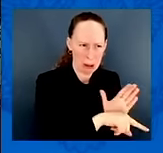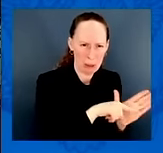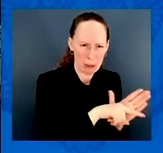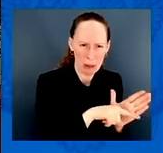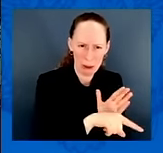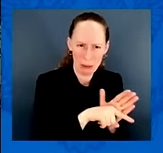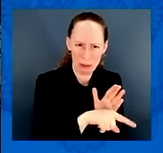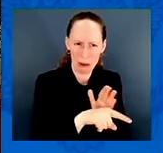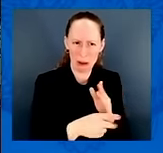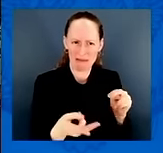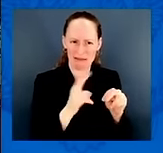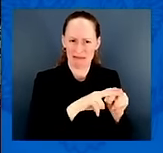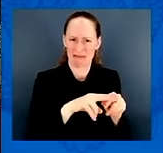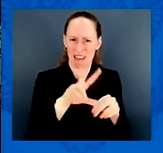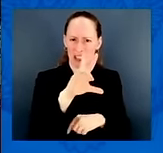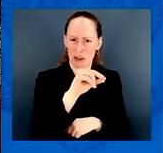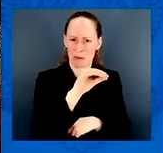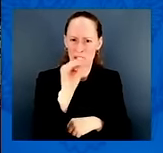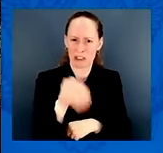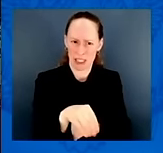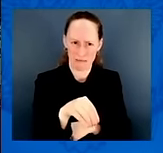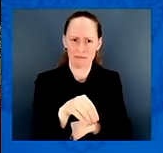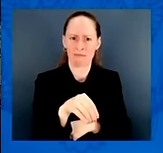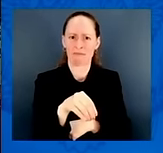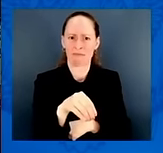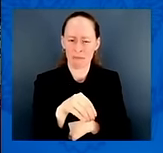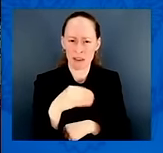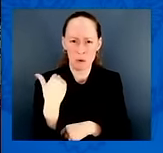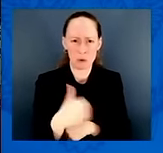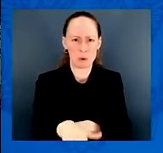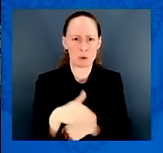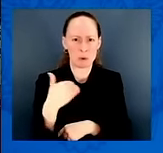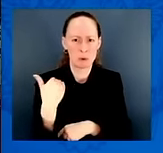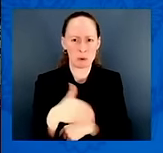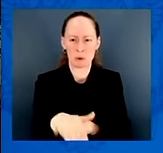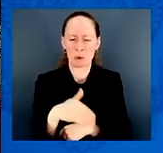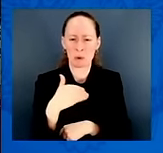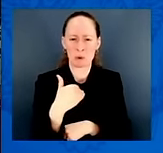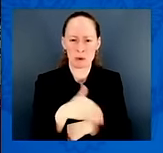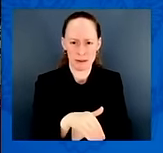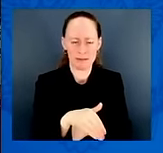The biggest increase in history. It was then,